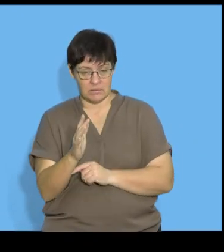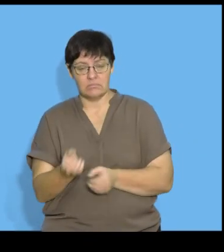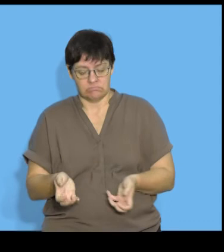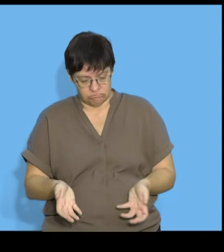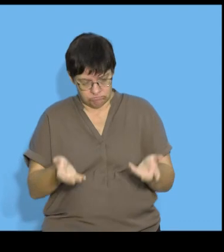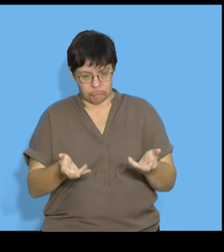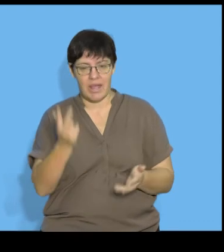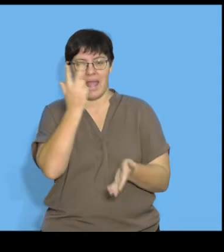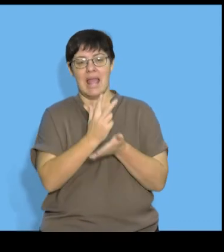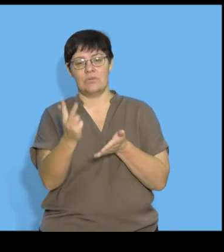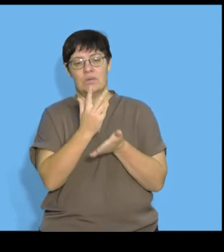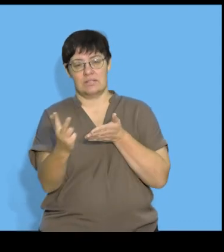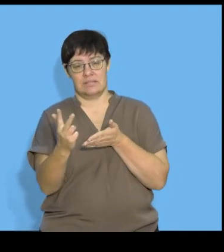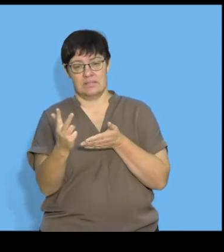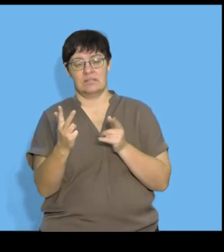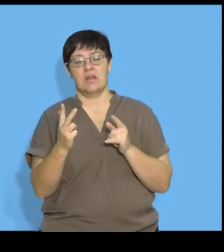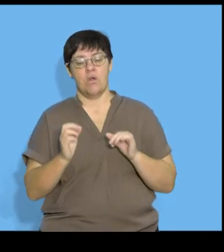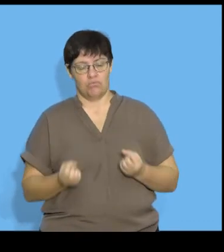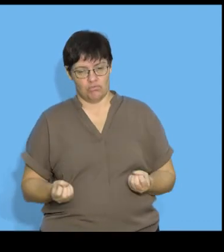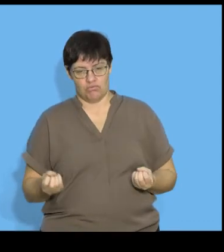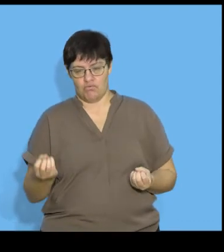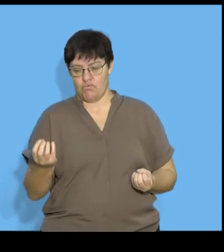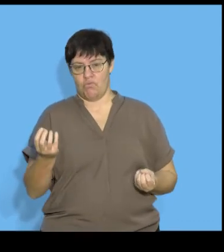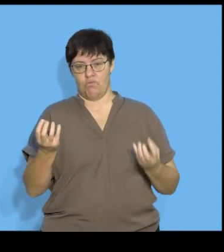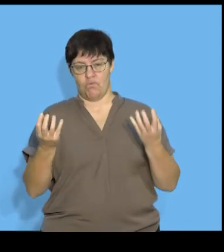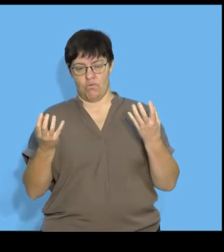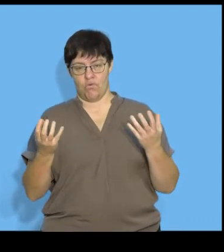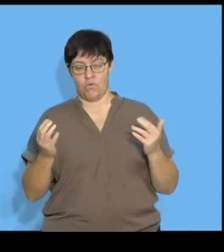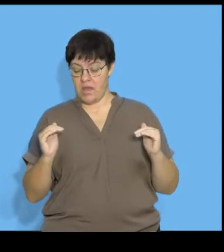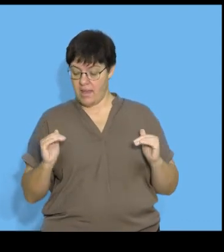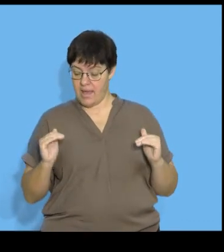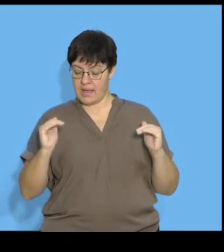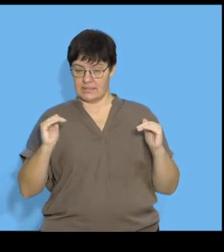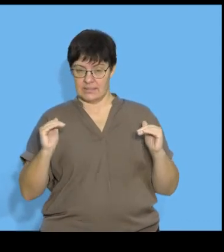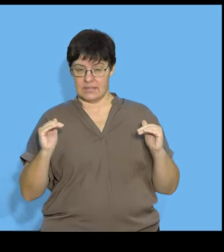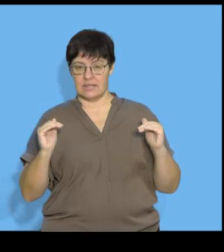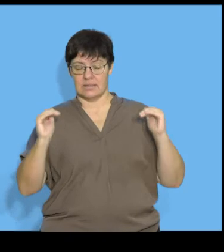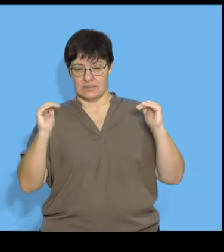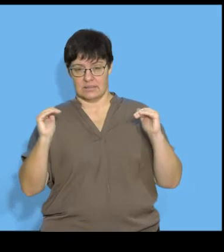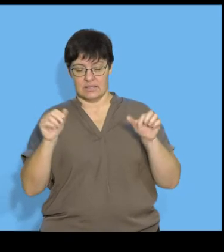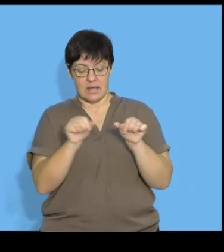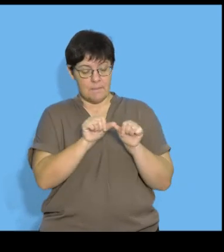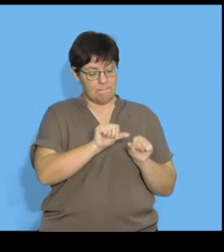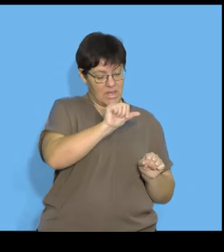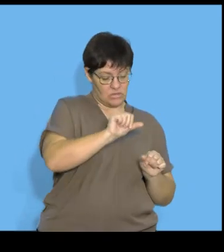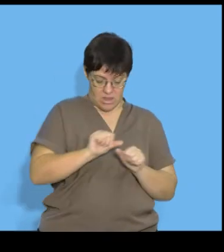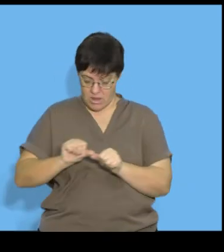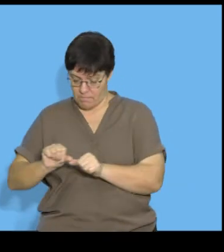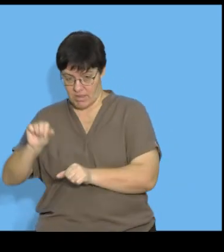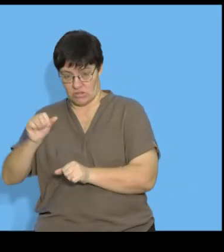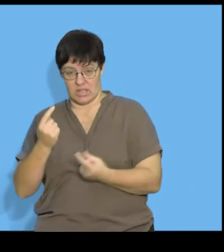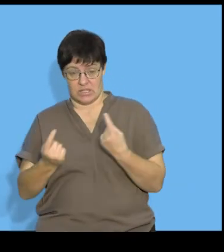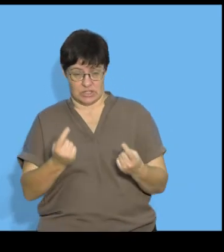8 weeks. Each week, the height in centimeters of the plant